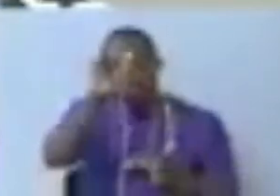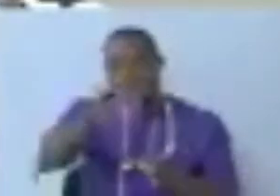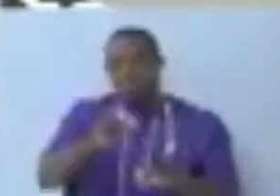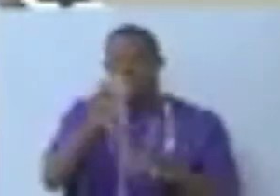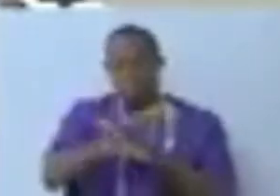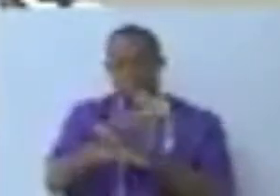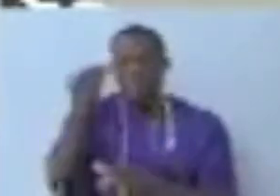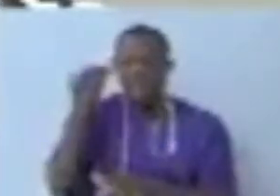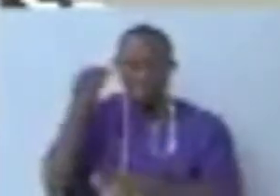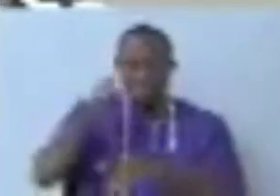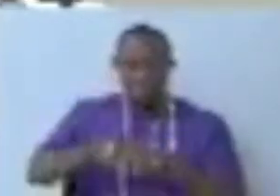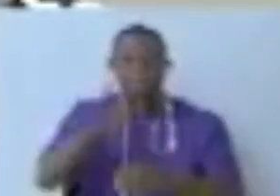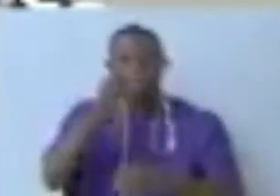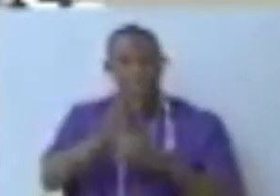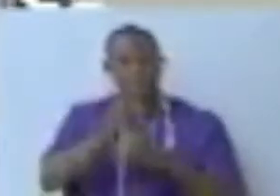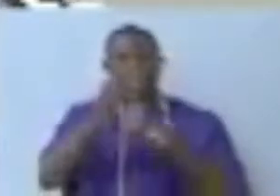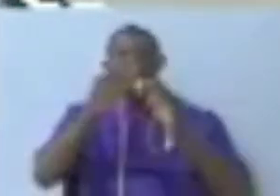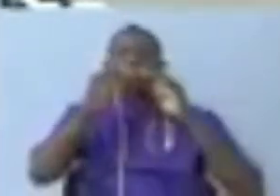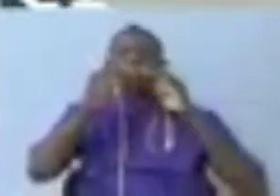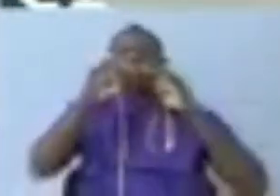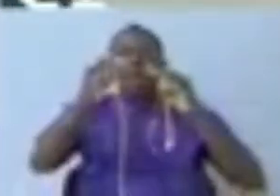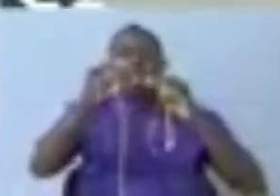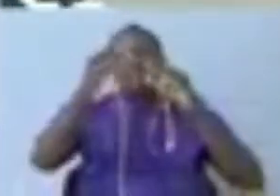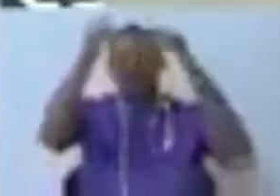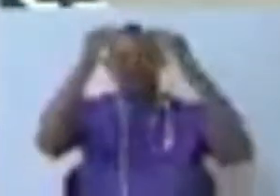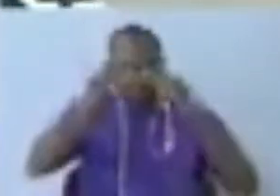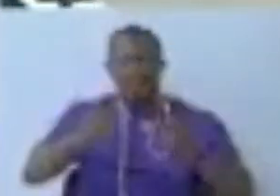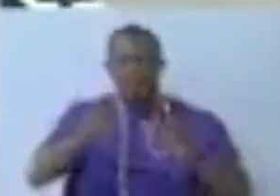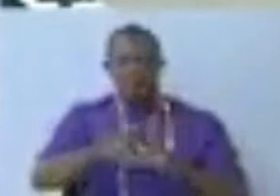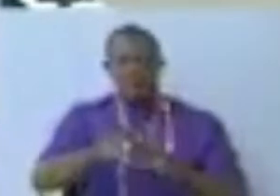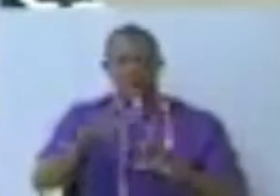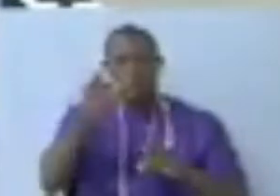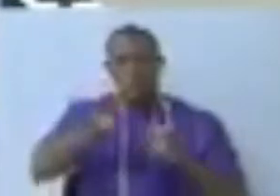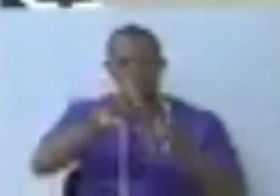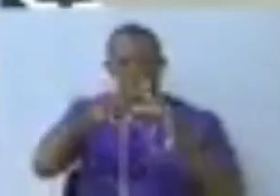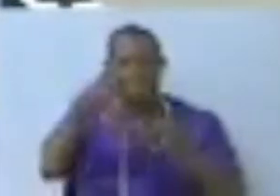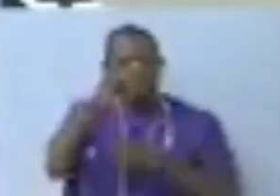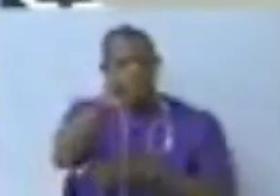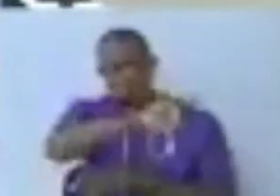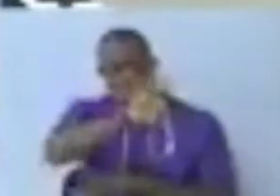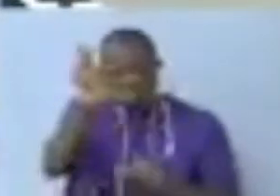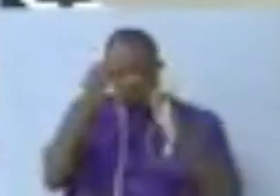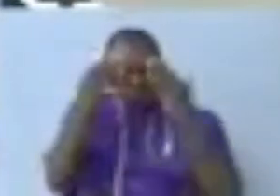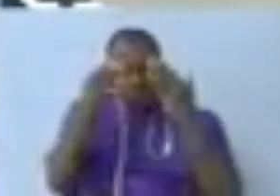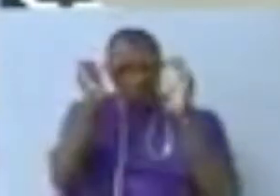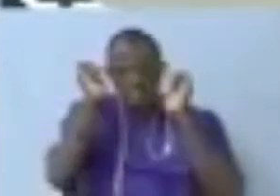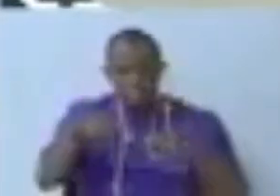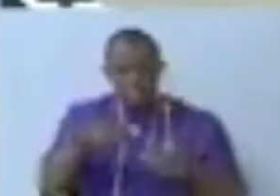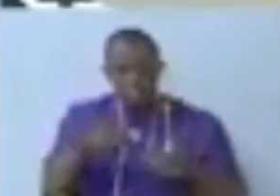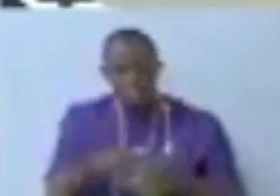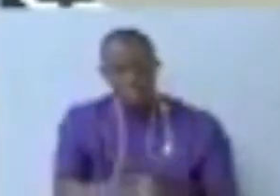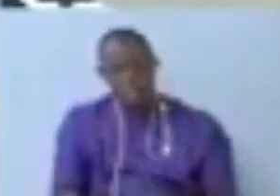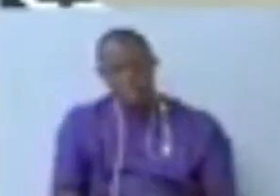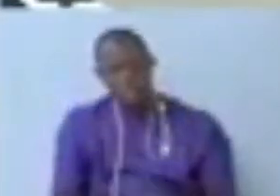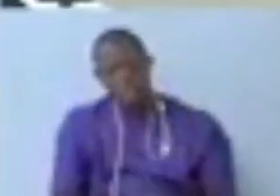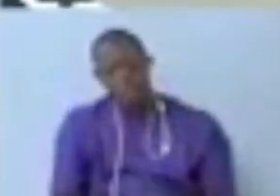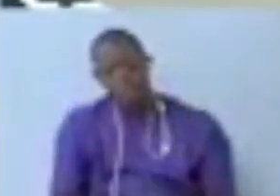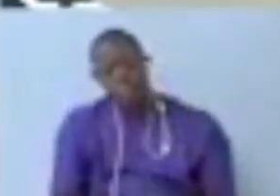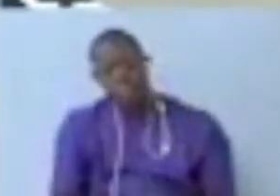time issue a press statement without your knowledge? It's a Minister of Justice. It's a kibaro bodnola tretema